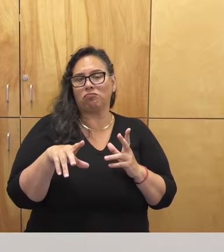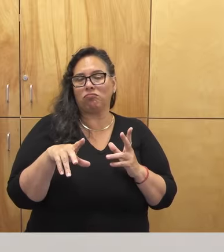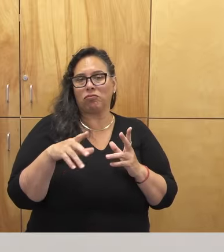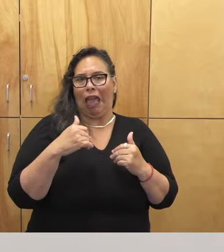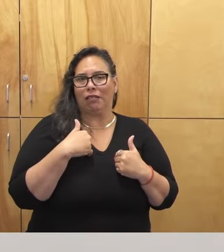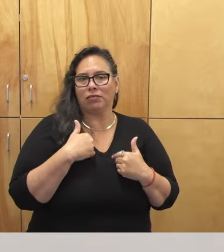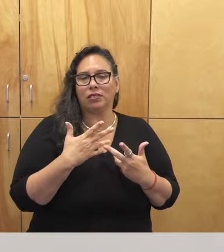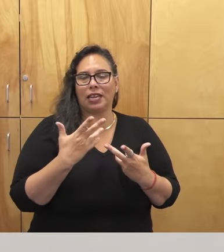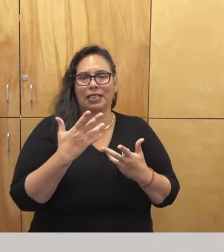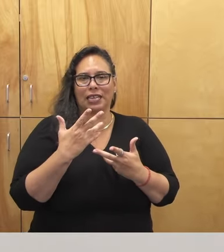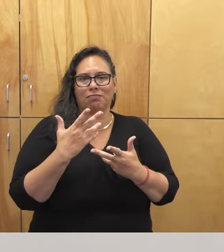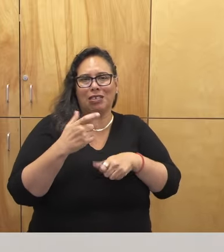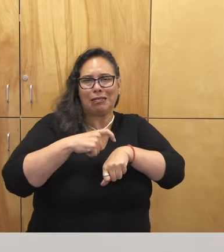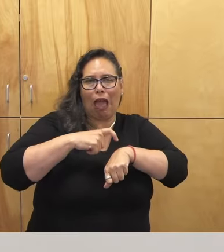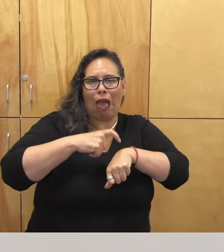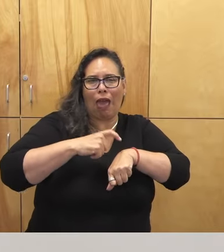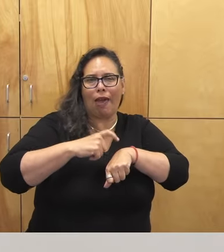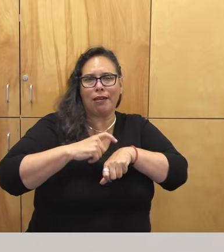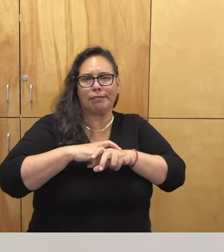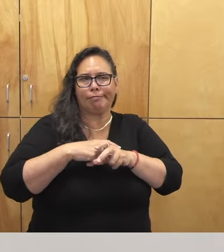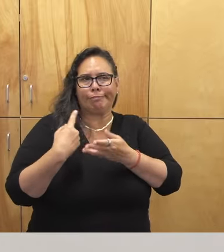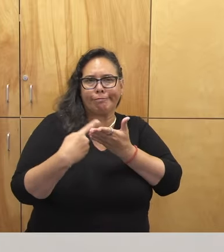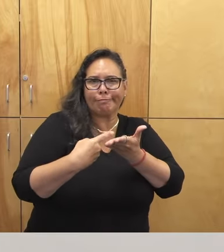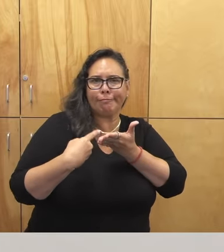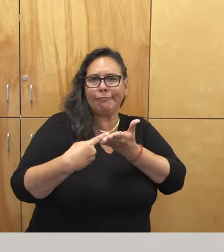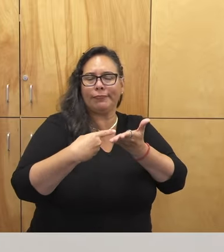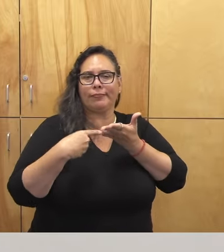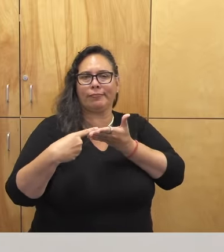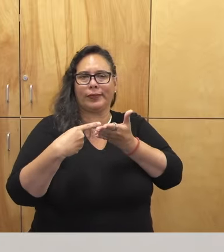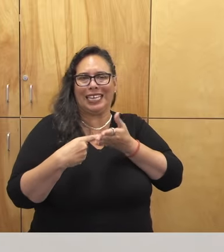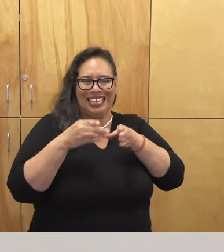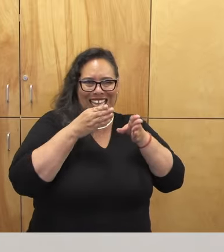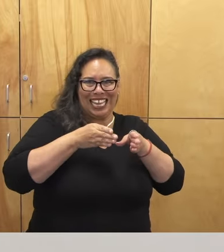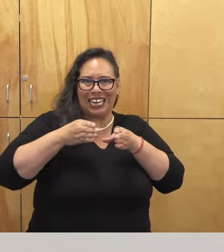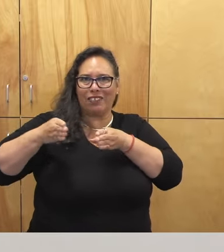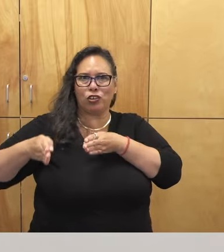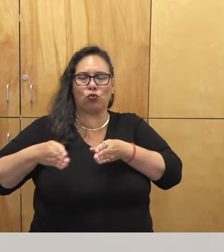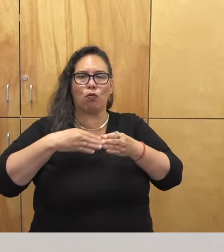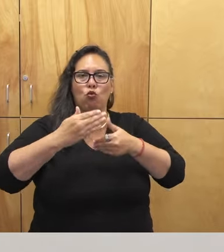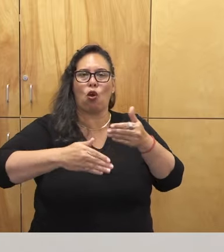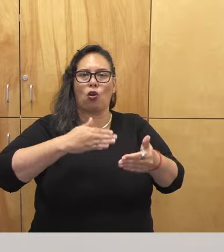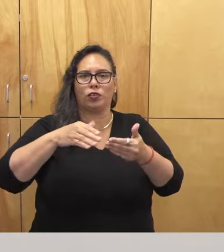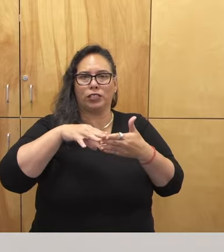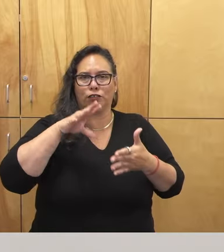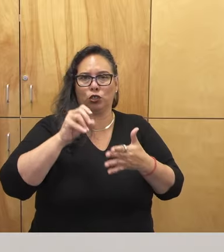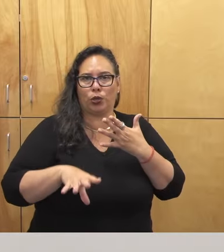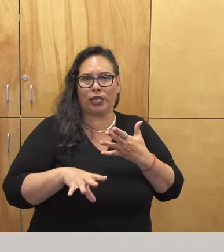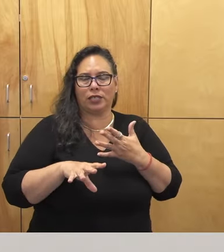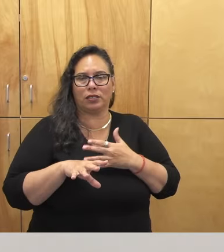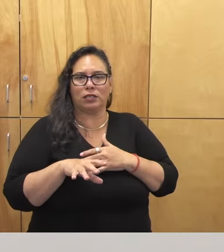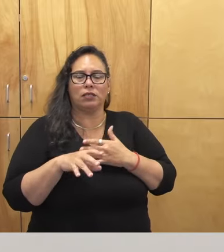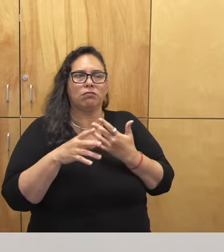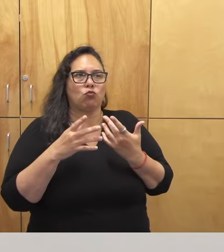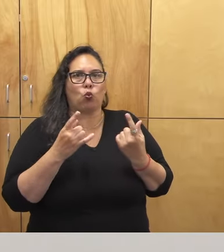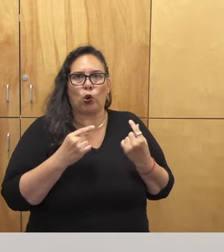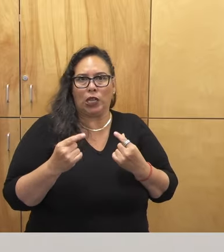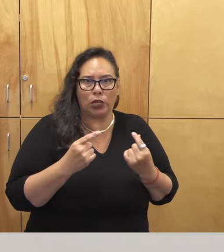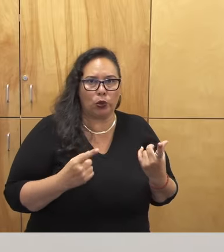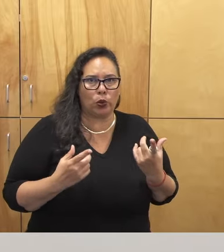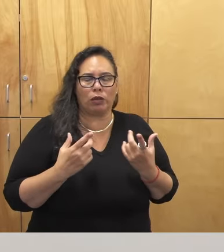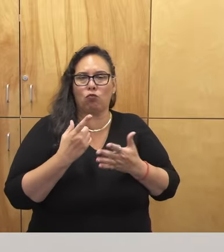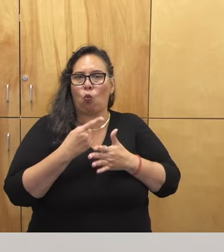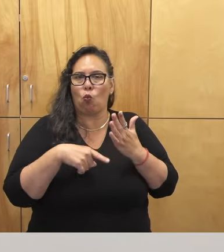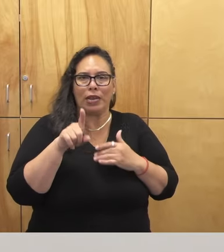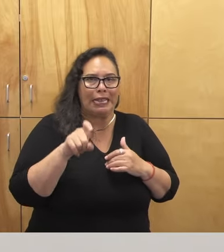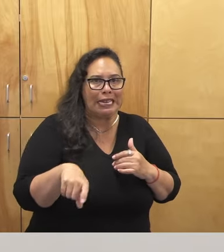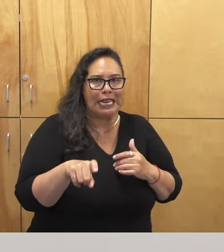where they're spending time talking about the individual progress of students. Where are they? What do they need?